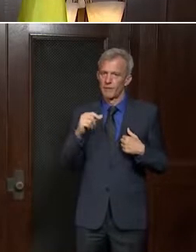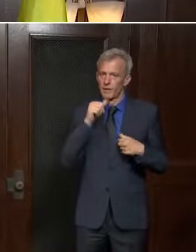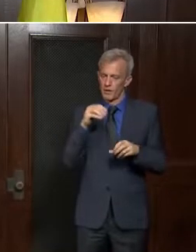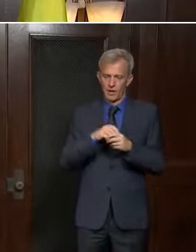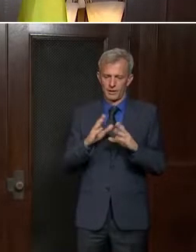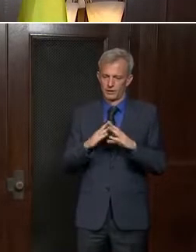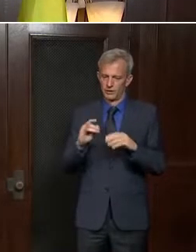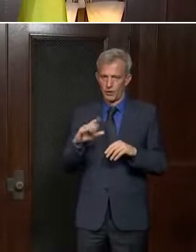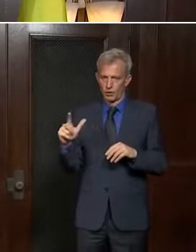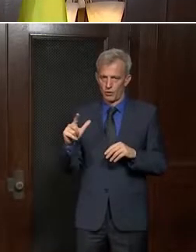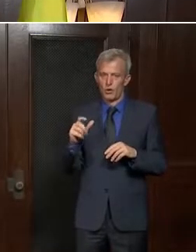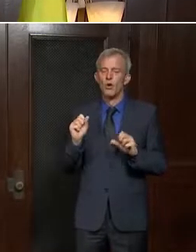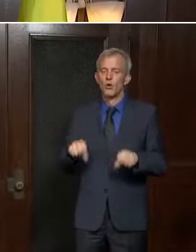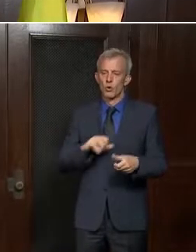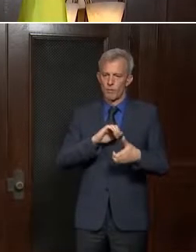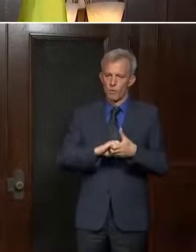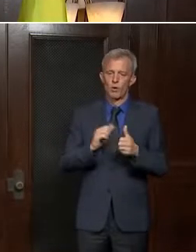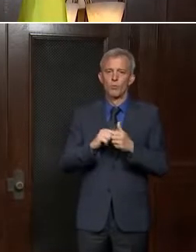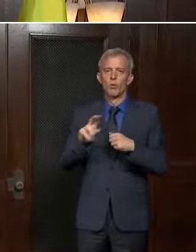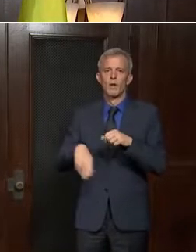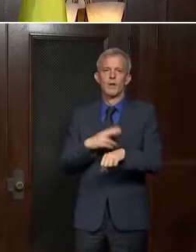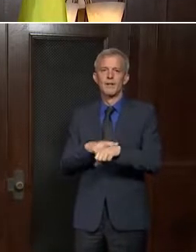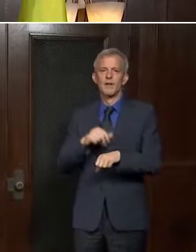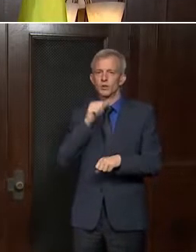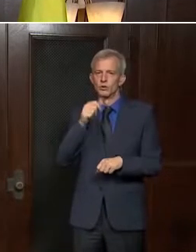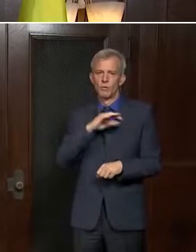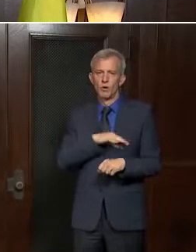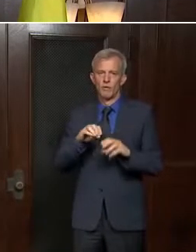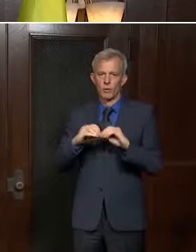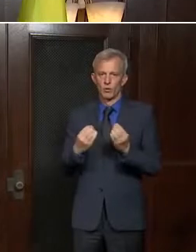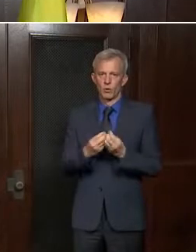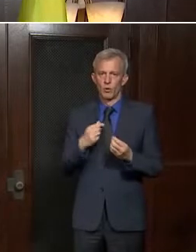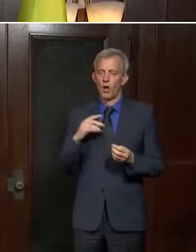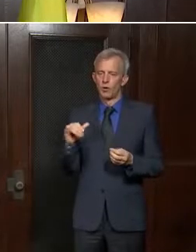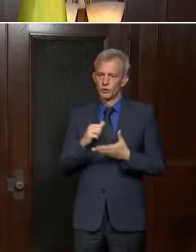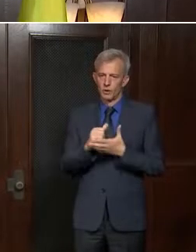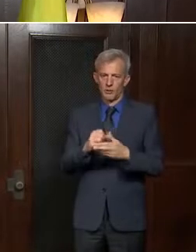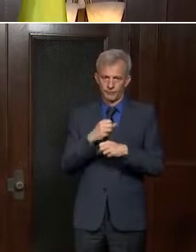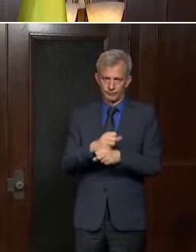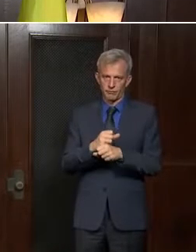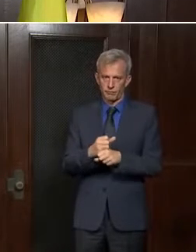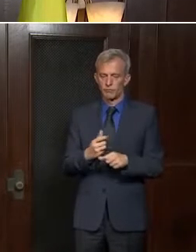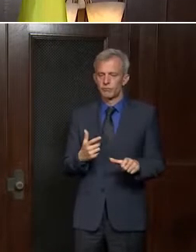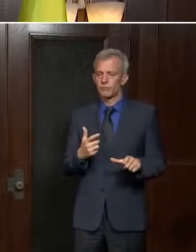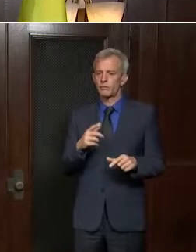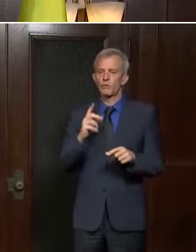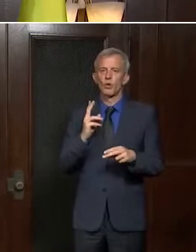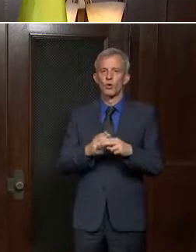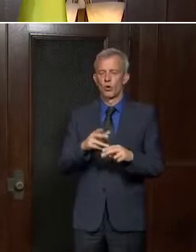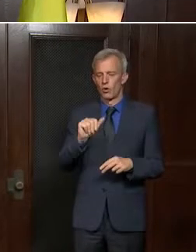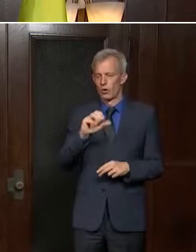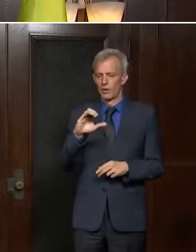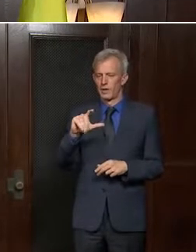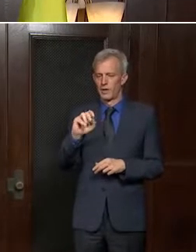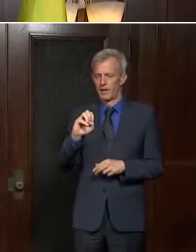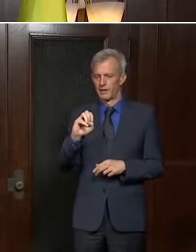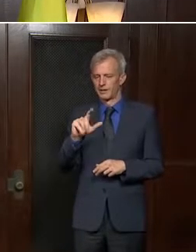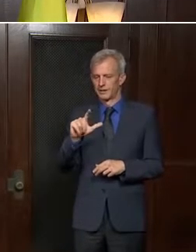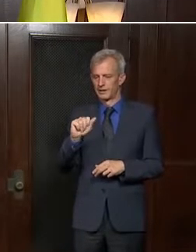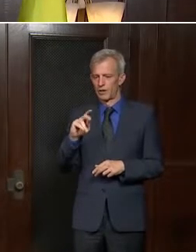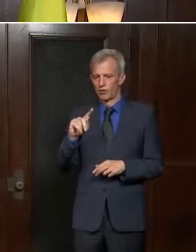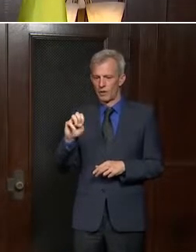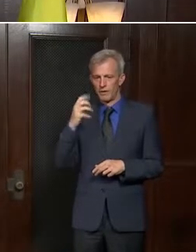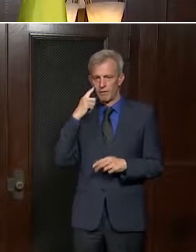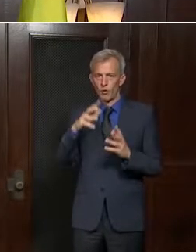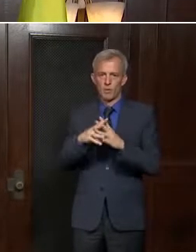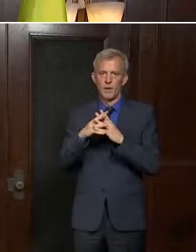Hall. It was able to partner with a national nonprofit organization that I also helped create, Accelerator for America, and MasterCard's City